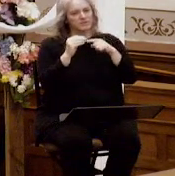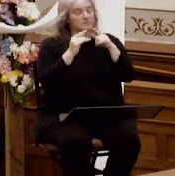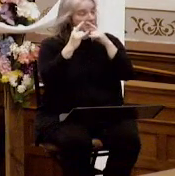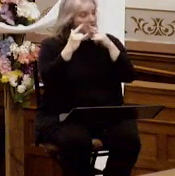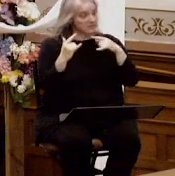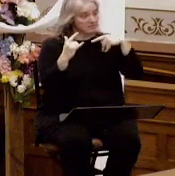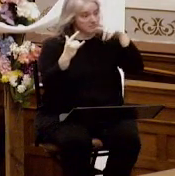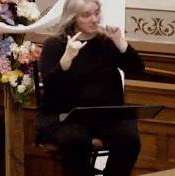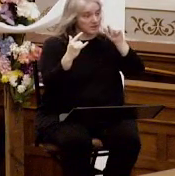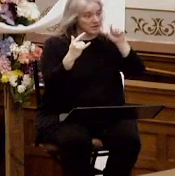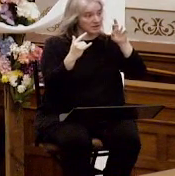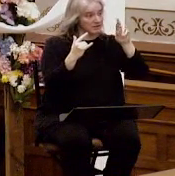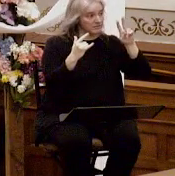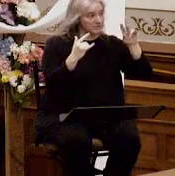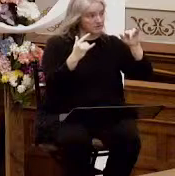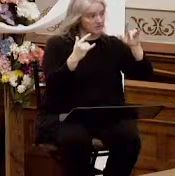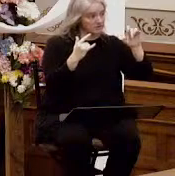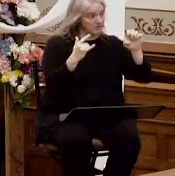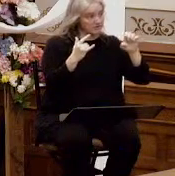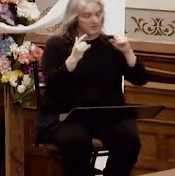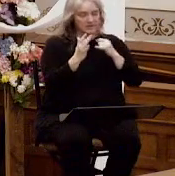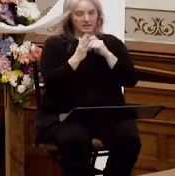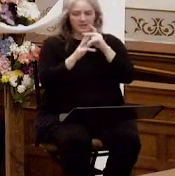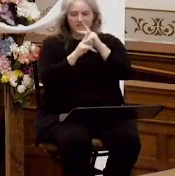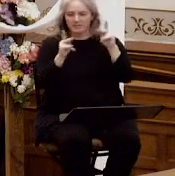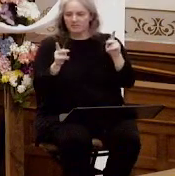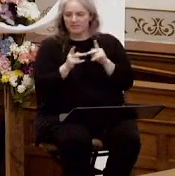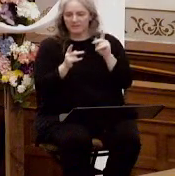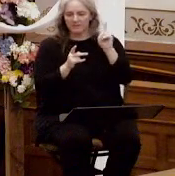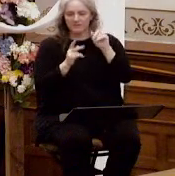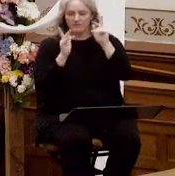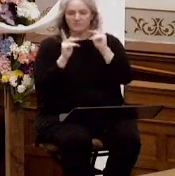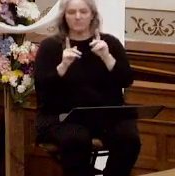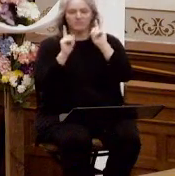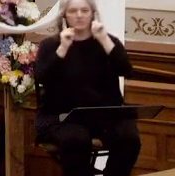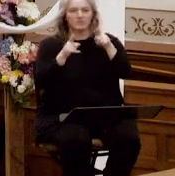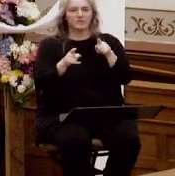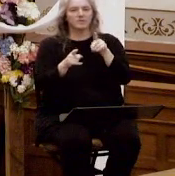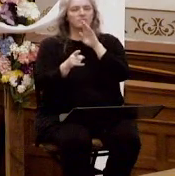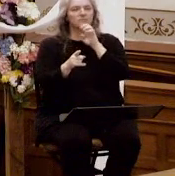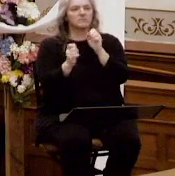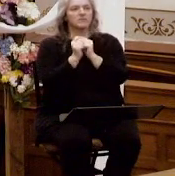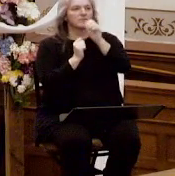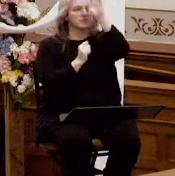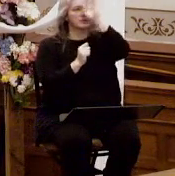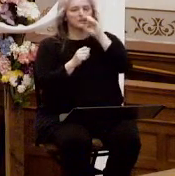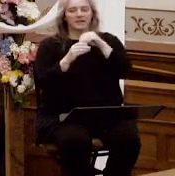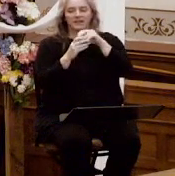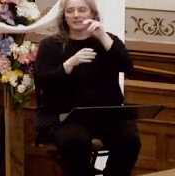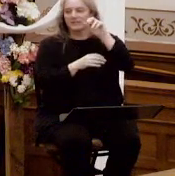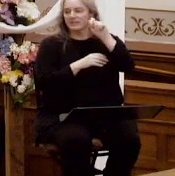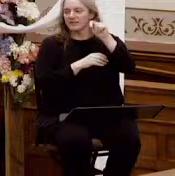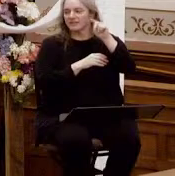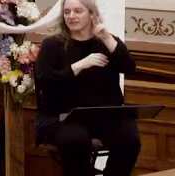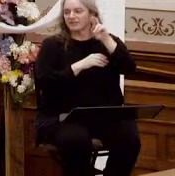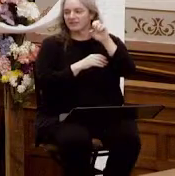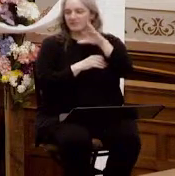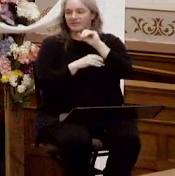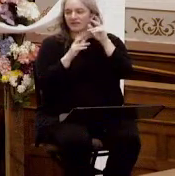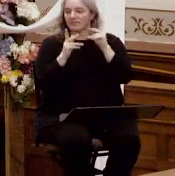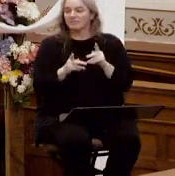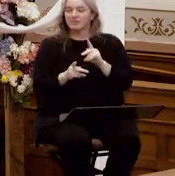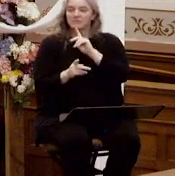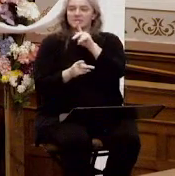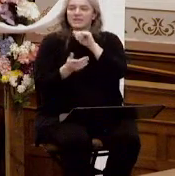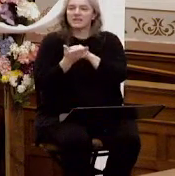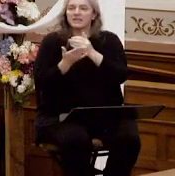where people often go to just spend time with God in nature. And people sometimes say that that gives